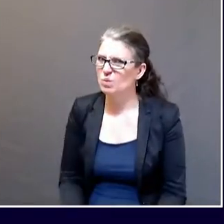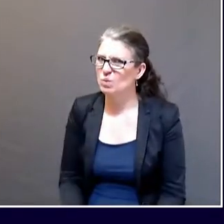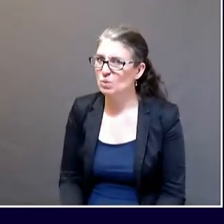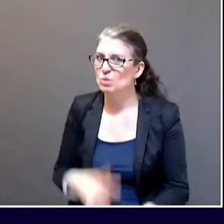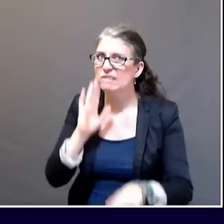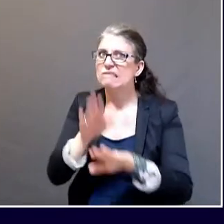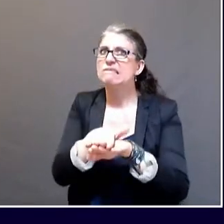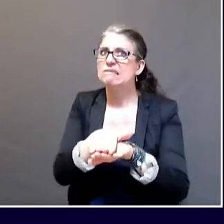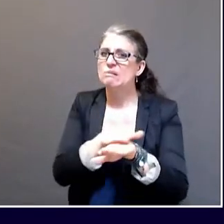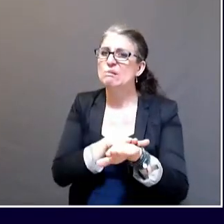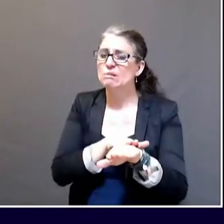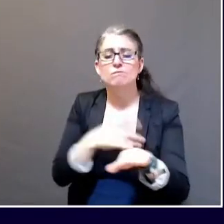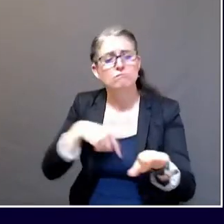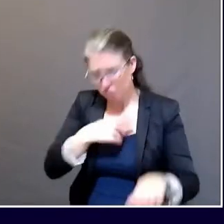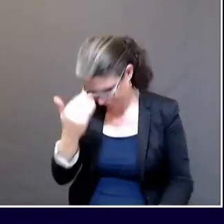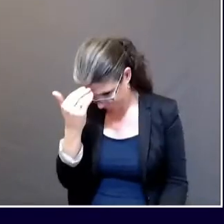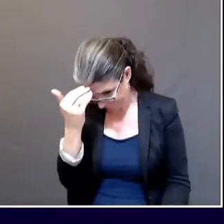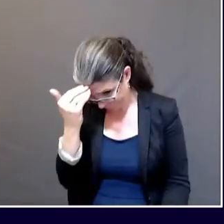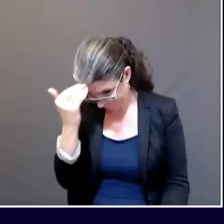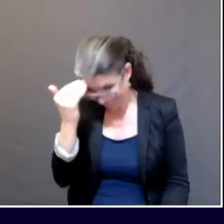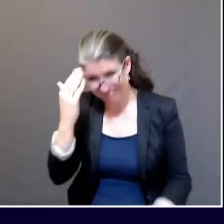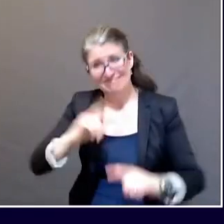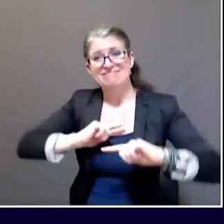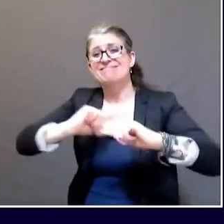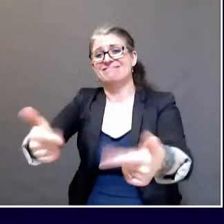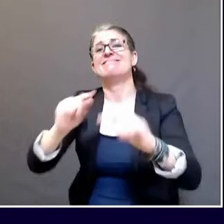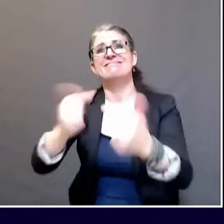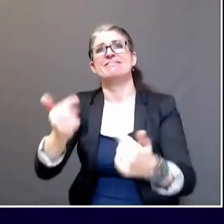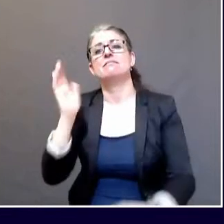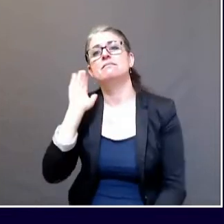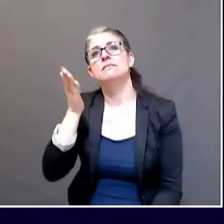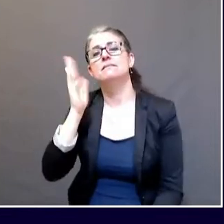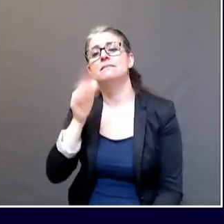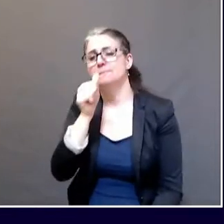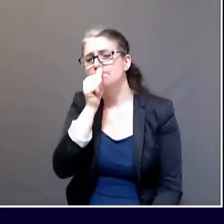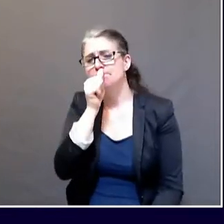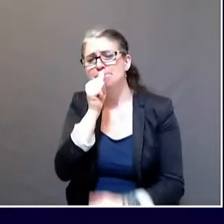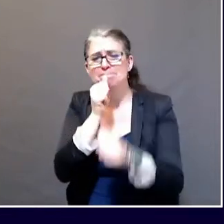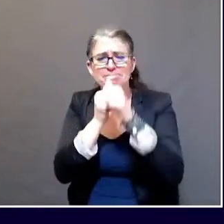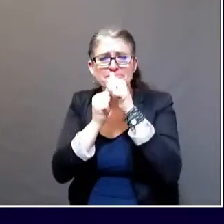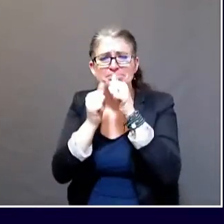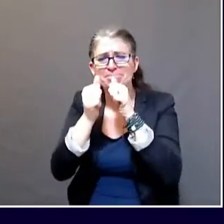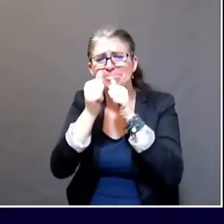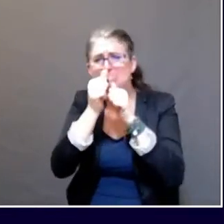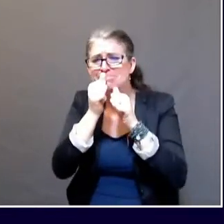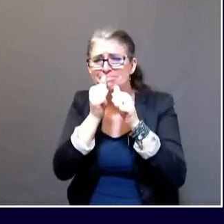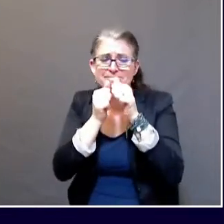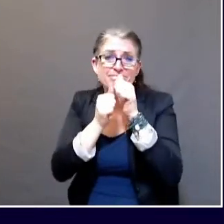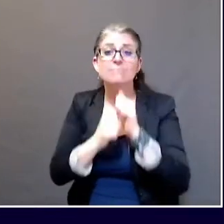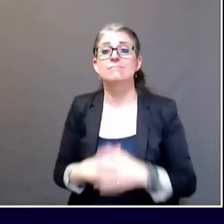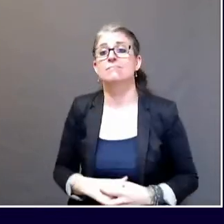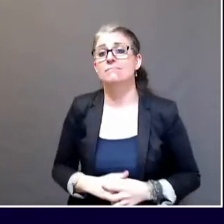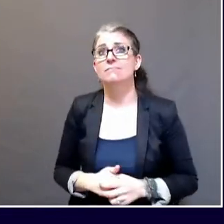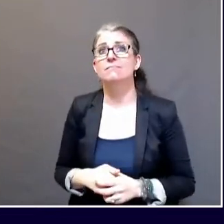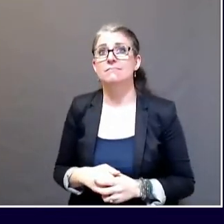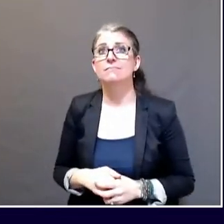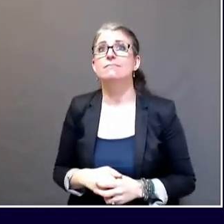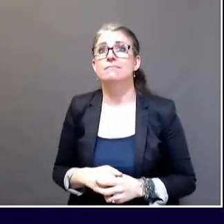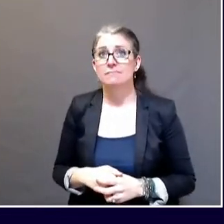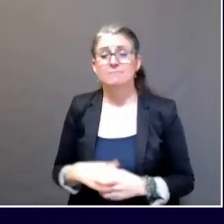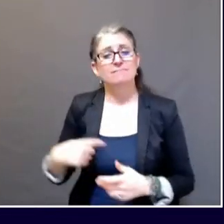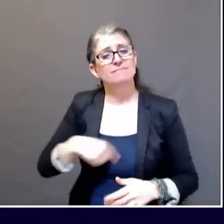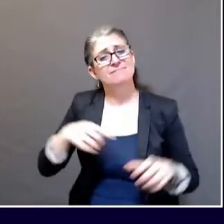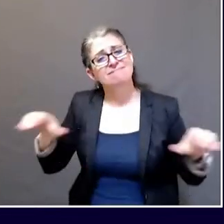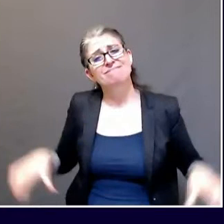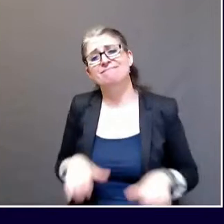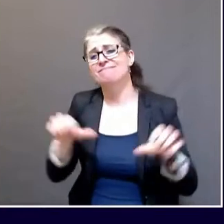that, but we ask that you bear with us as we work through this process. We will do everything we can, and our teams